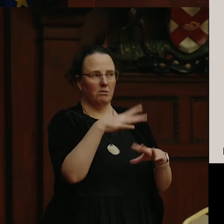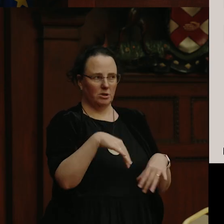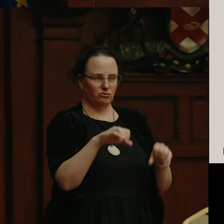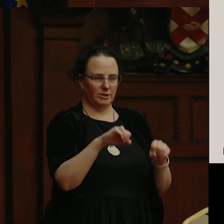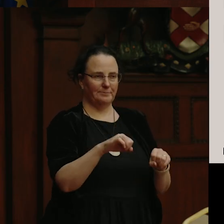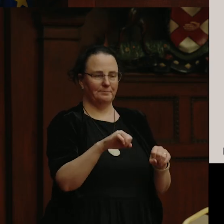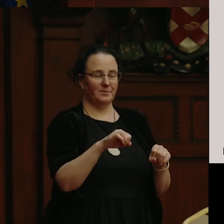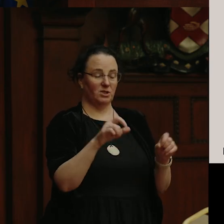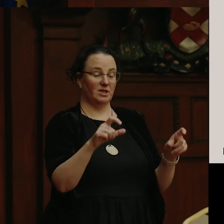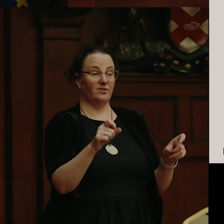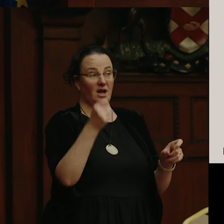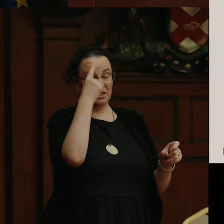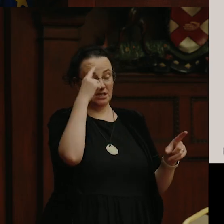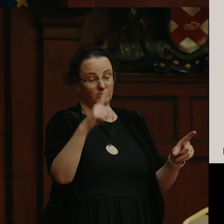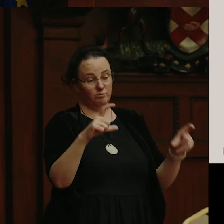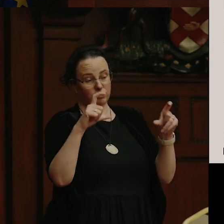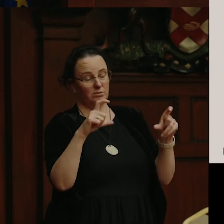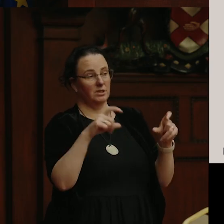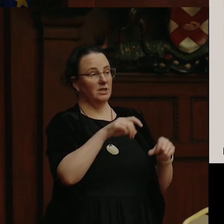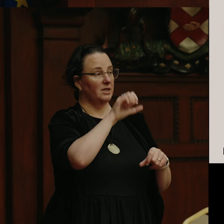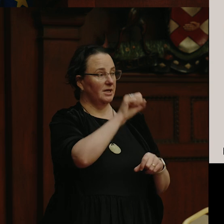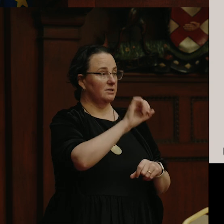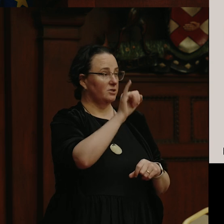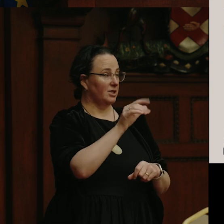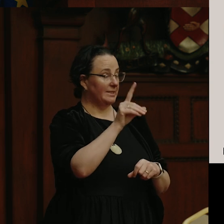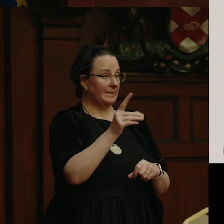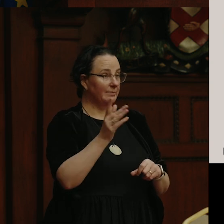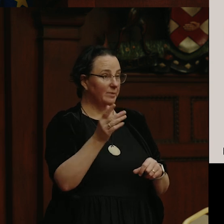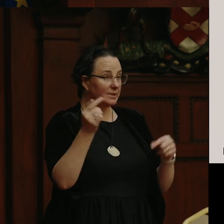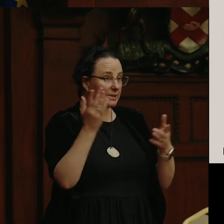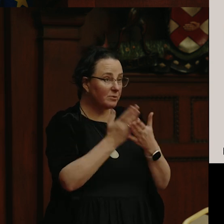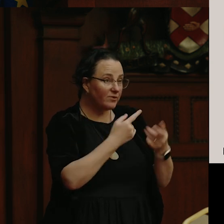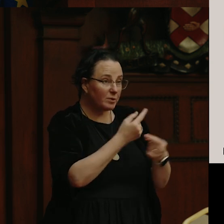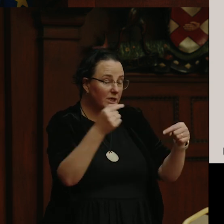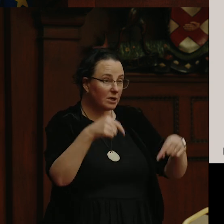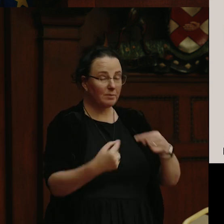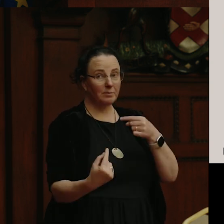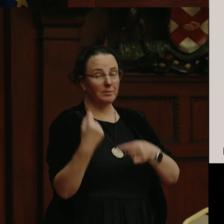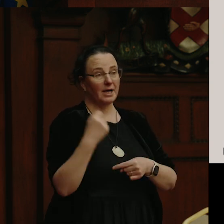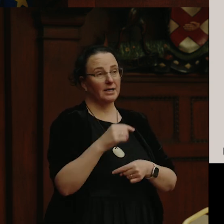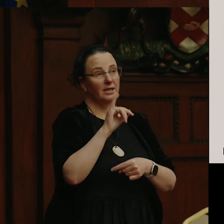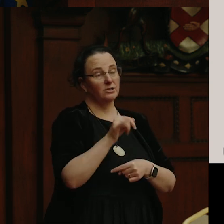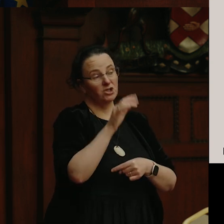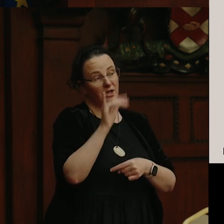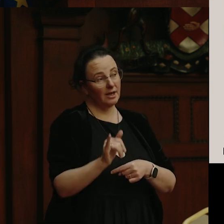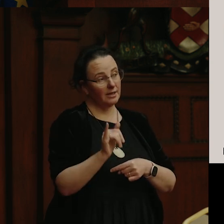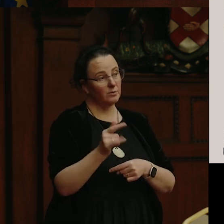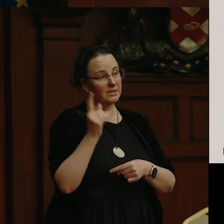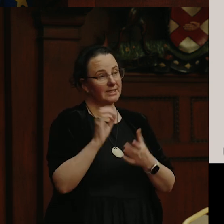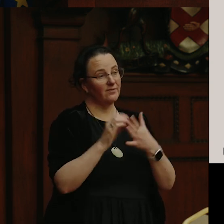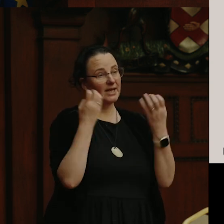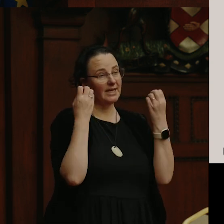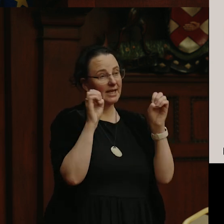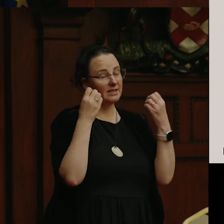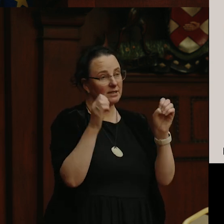snapshots of Sjögren's study. So some of you might have been here actually in July to mark World Sjögren's Day. We had an exhibition